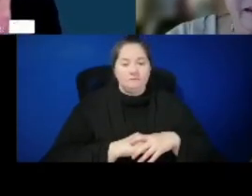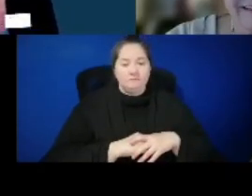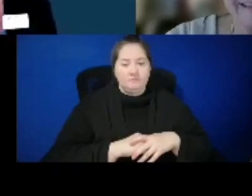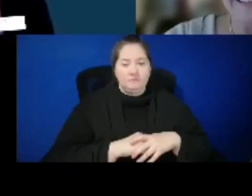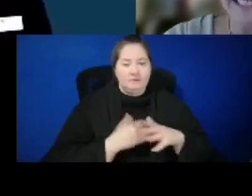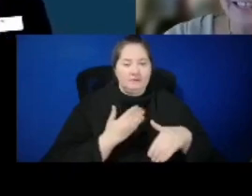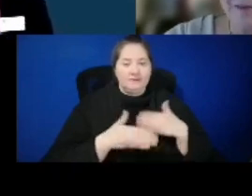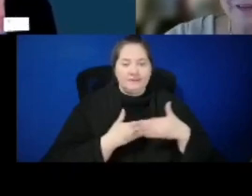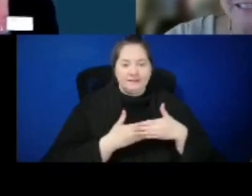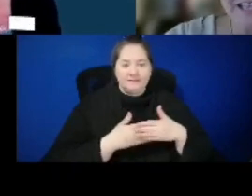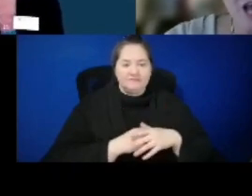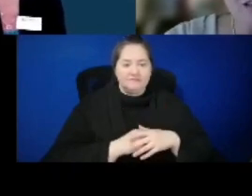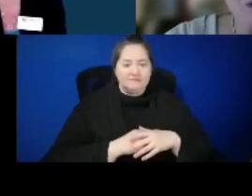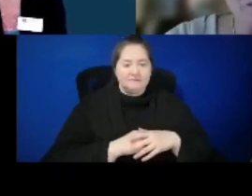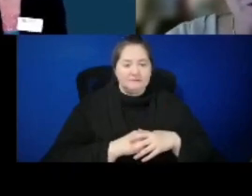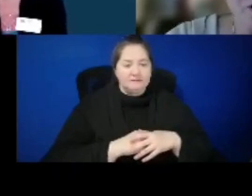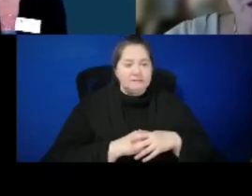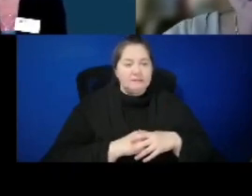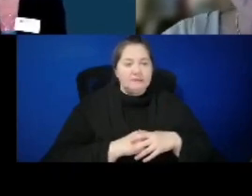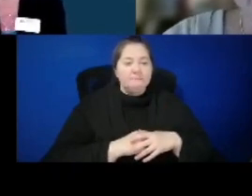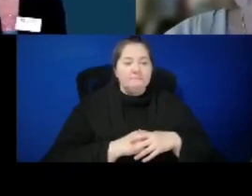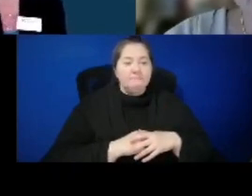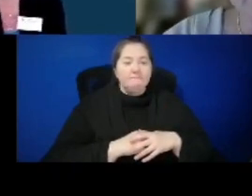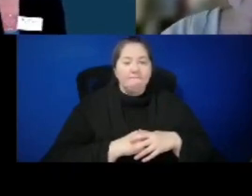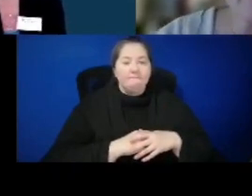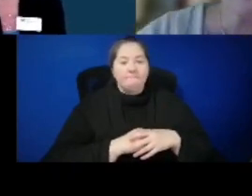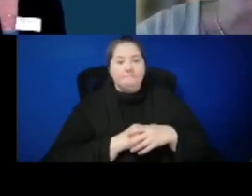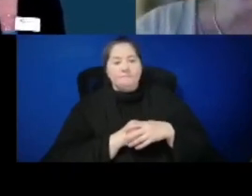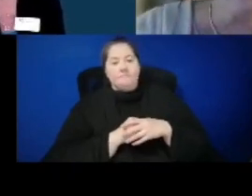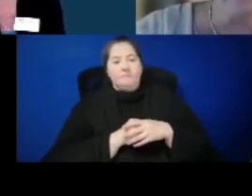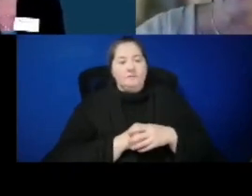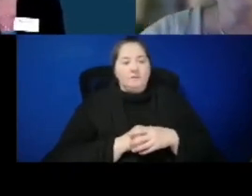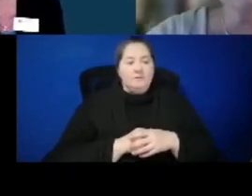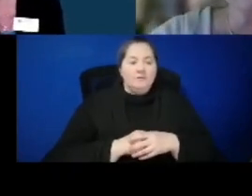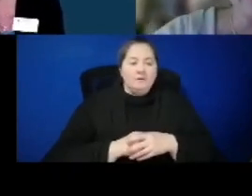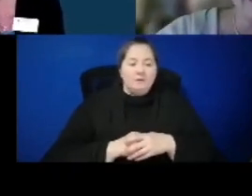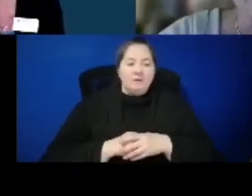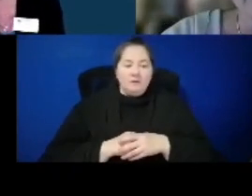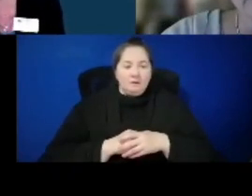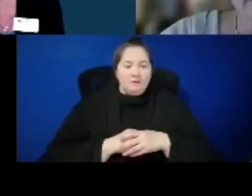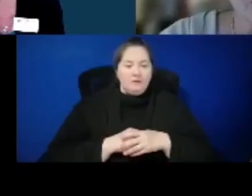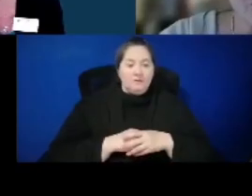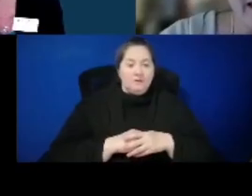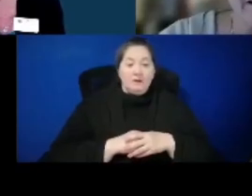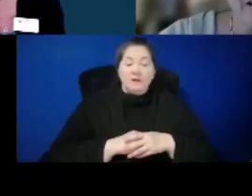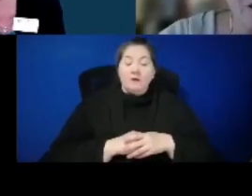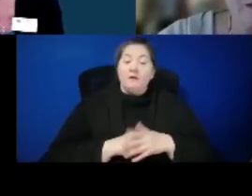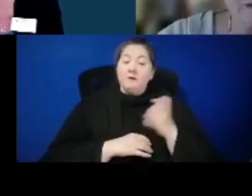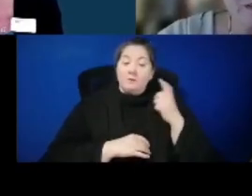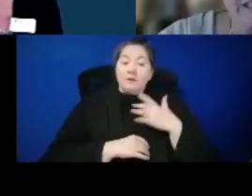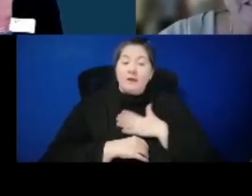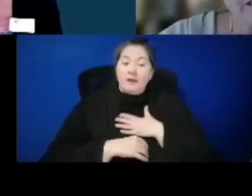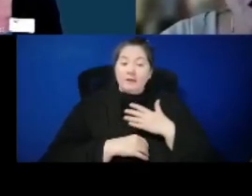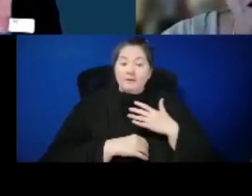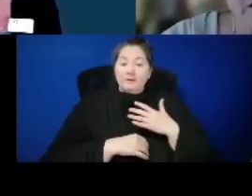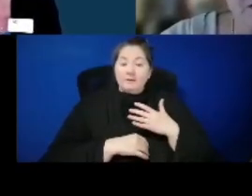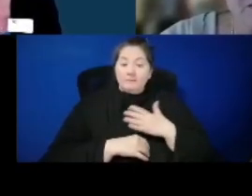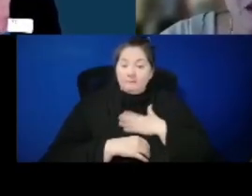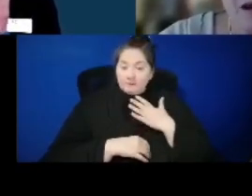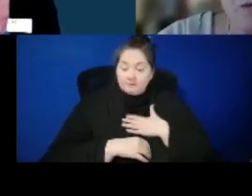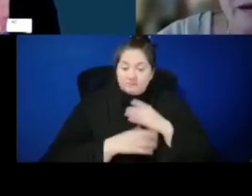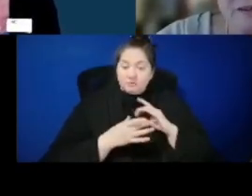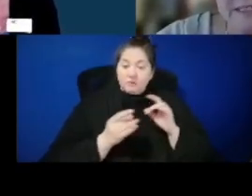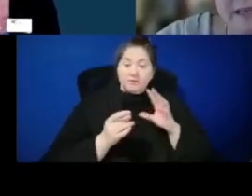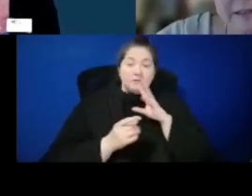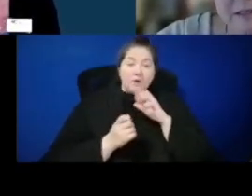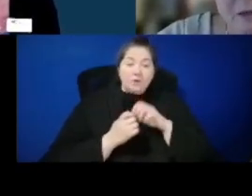Next slide. Next slide, please. So before we go any further, I am happy to say that we had an opportunity to talk